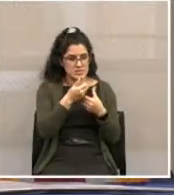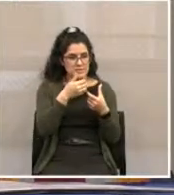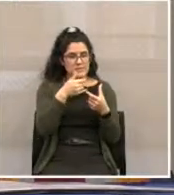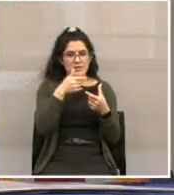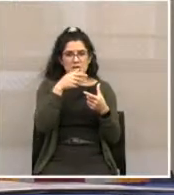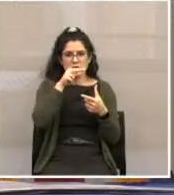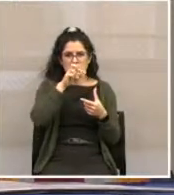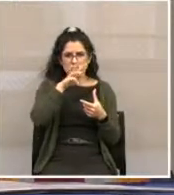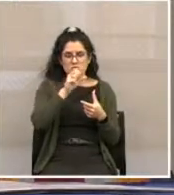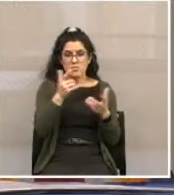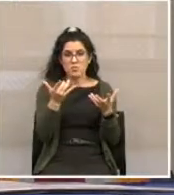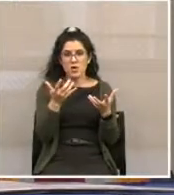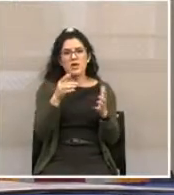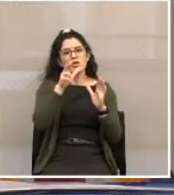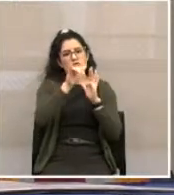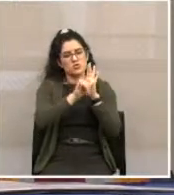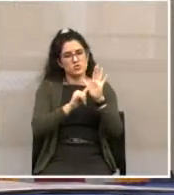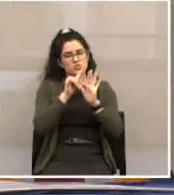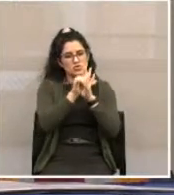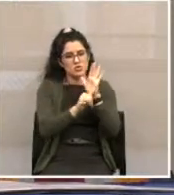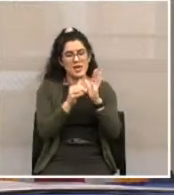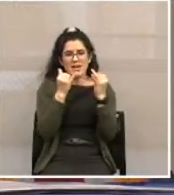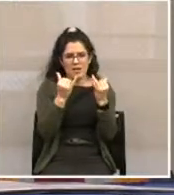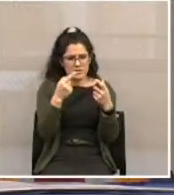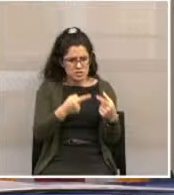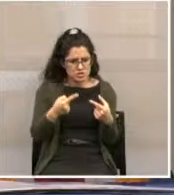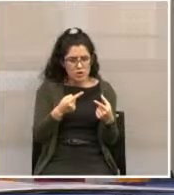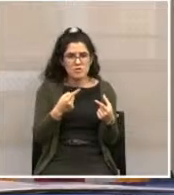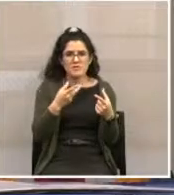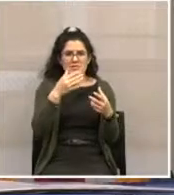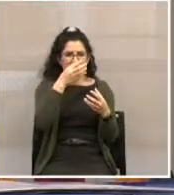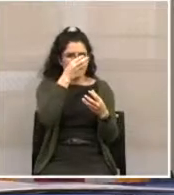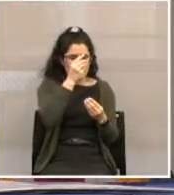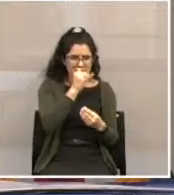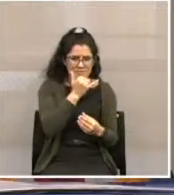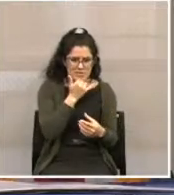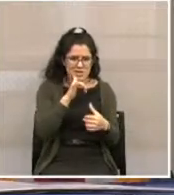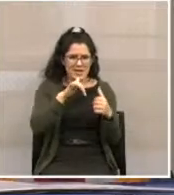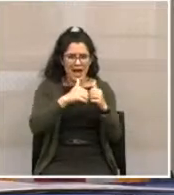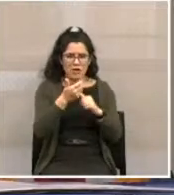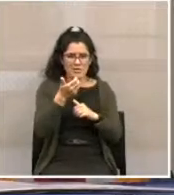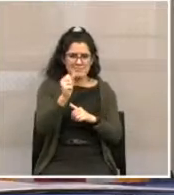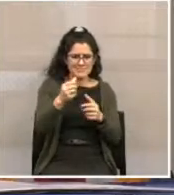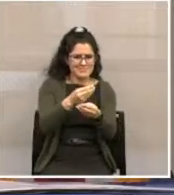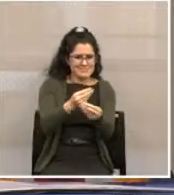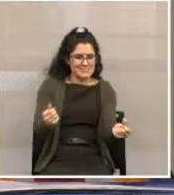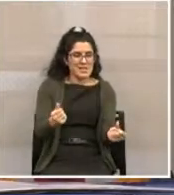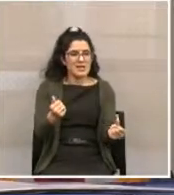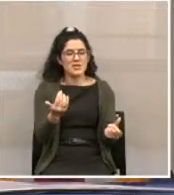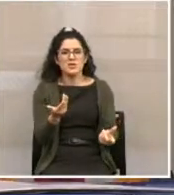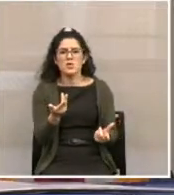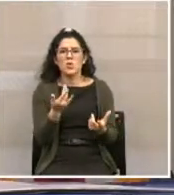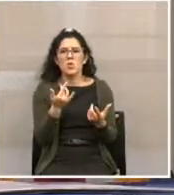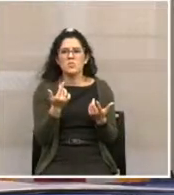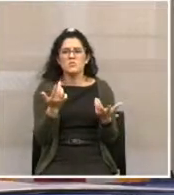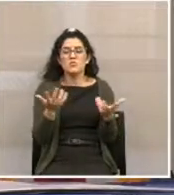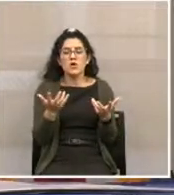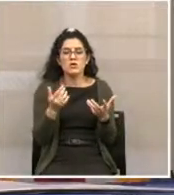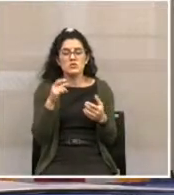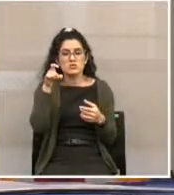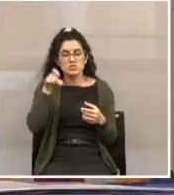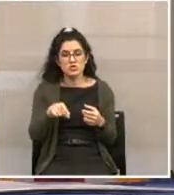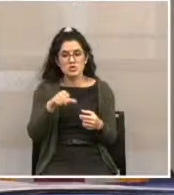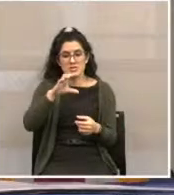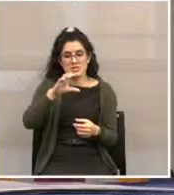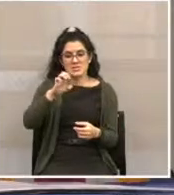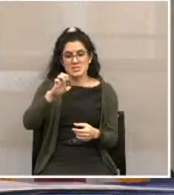and these sites struggle to combat misinformation and disinformation on their platforms. What should the CEOs